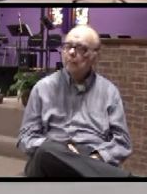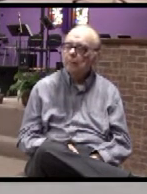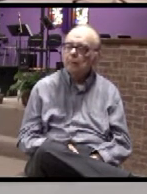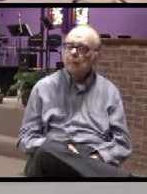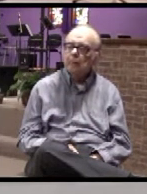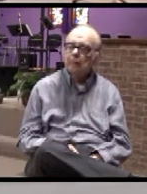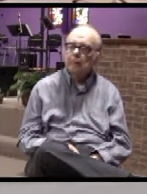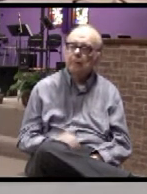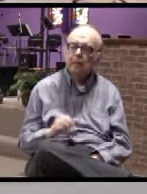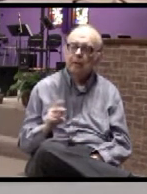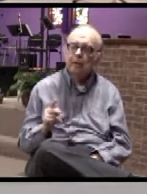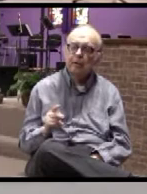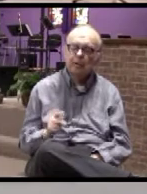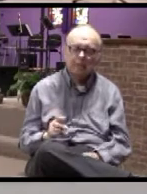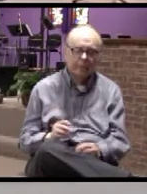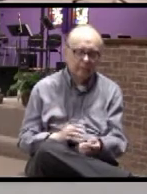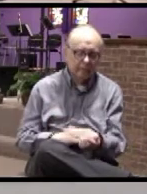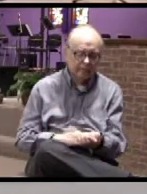okay?